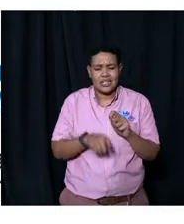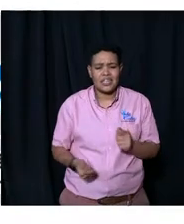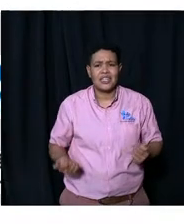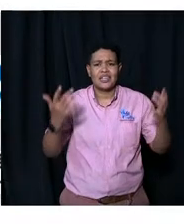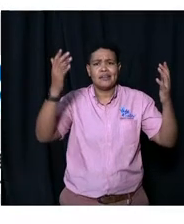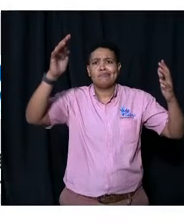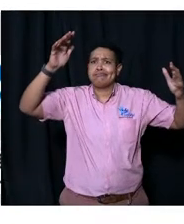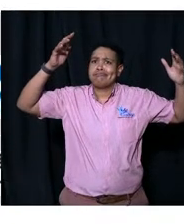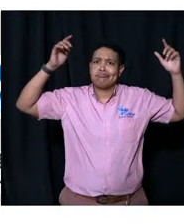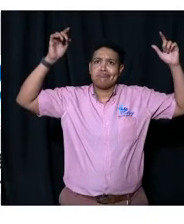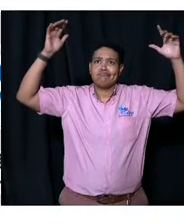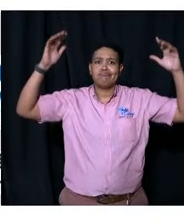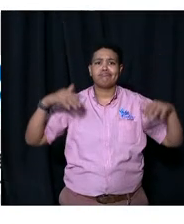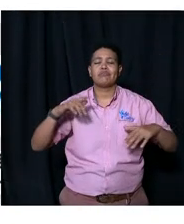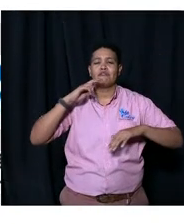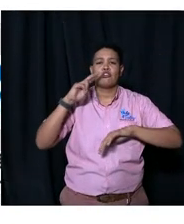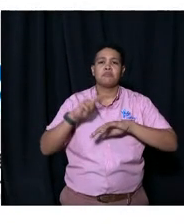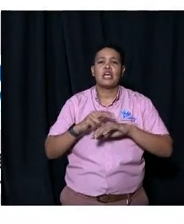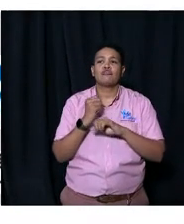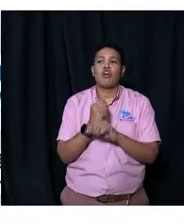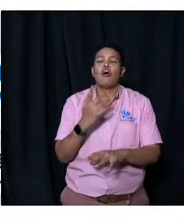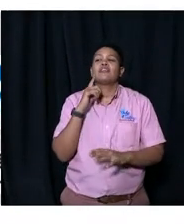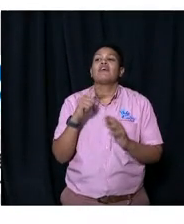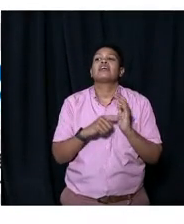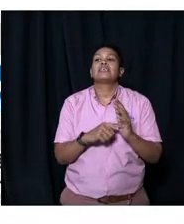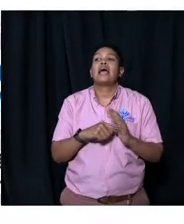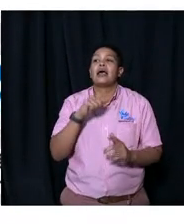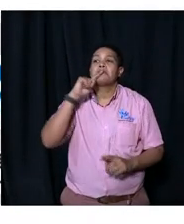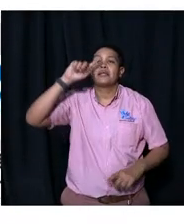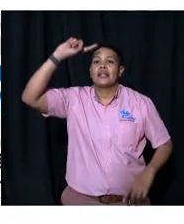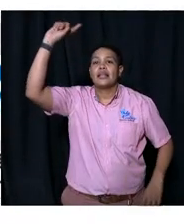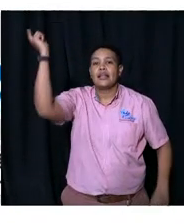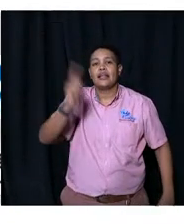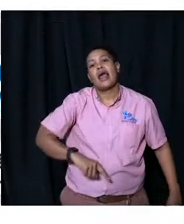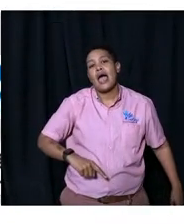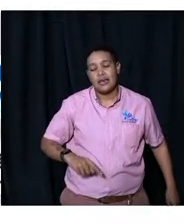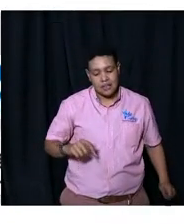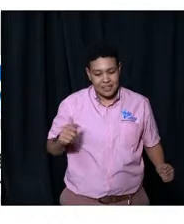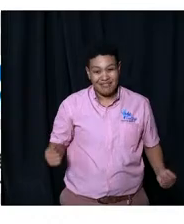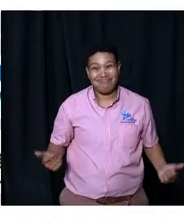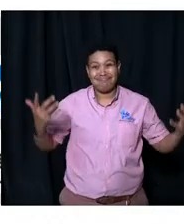fires from natural causes, for example, lightning strikes.